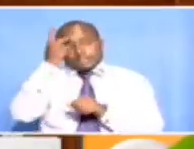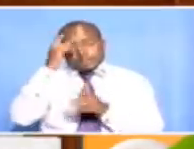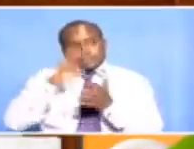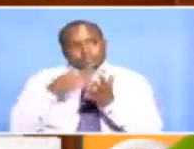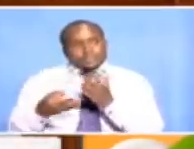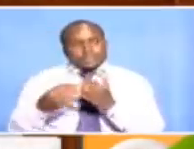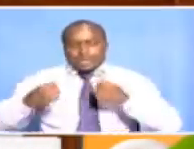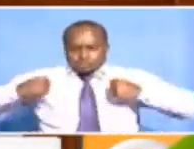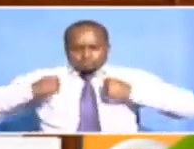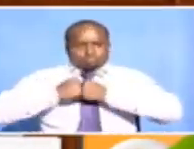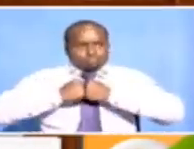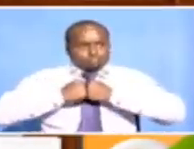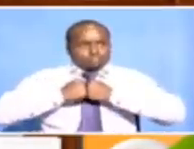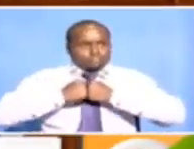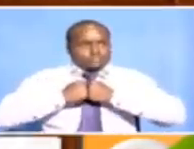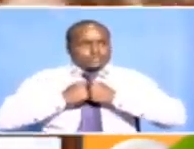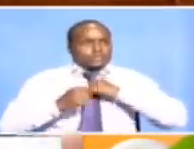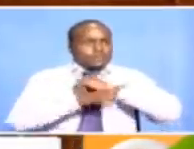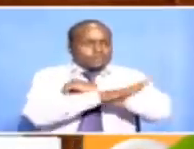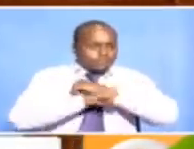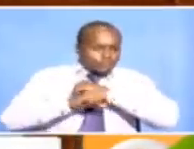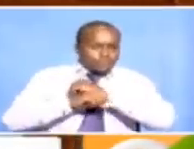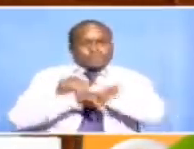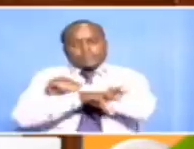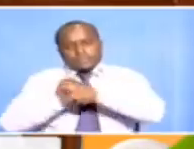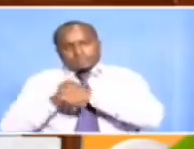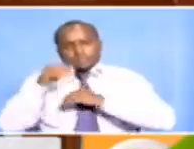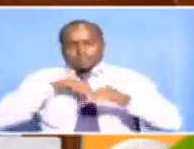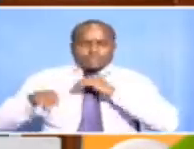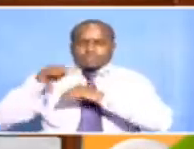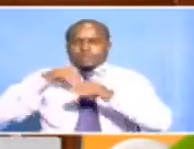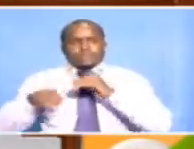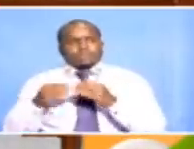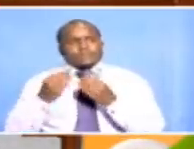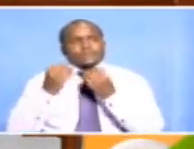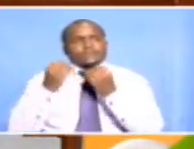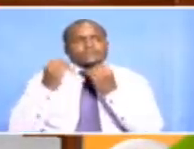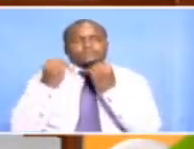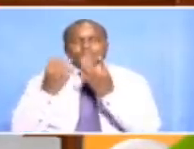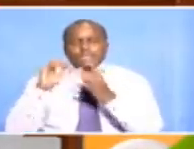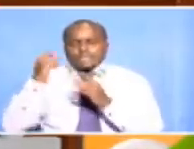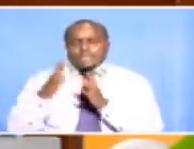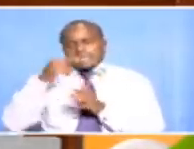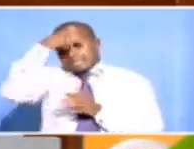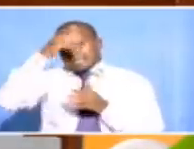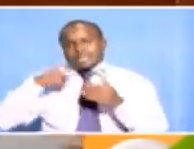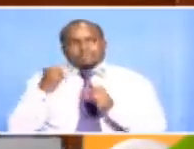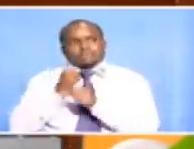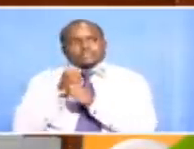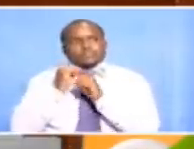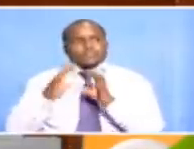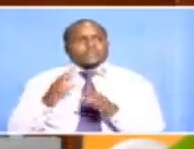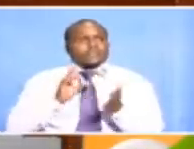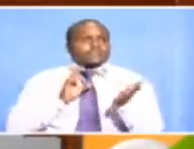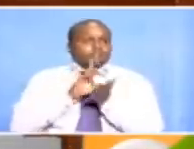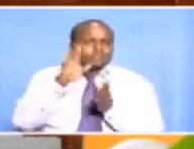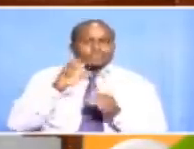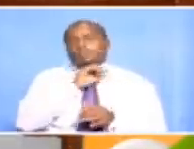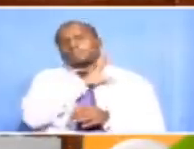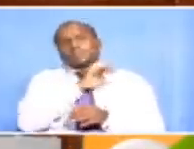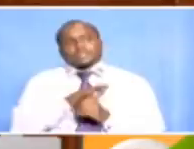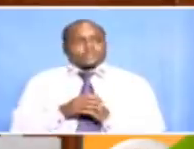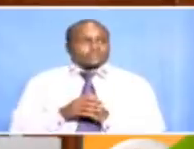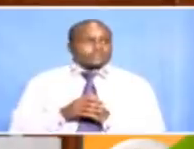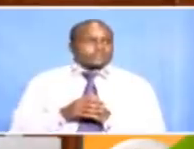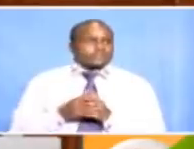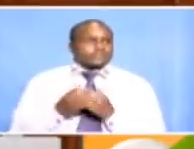way. Mwizi. Corrupt. Wakenya wengi wako na madegree hawana kazi. Ukifuta mtu mnaleta kelele. Unafuta mtu. How many